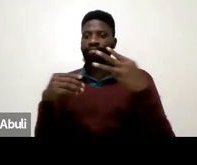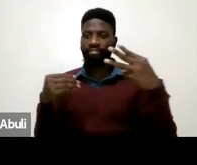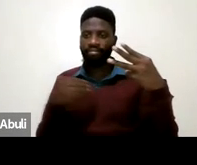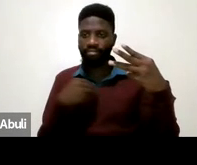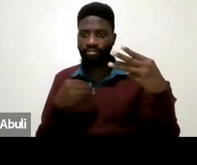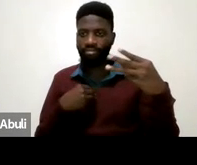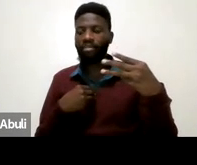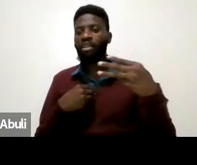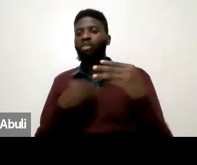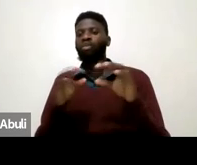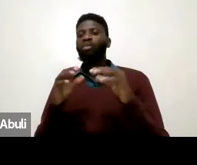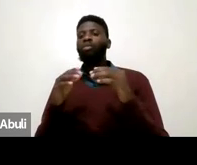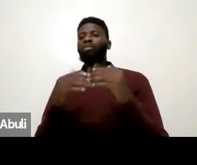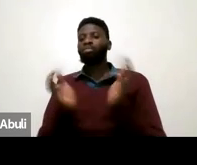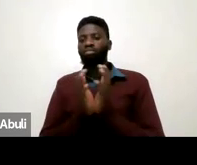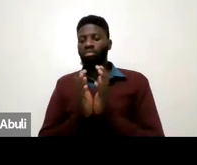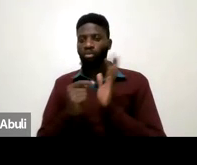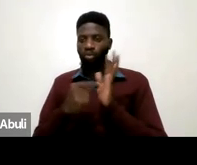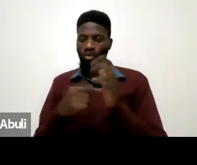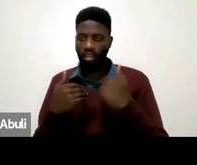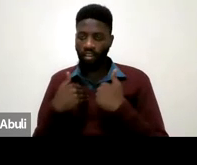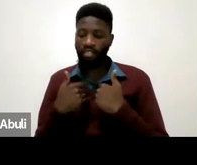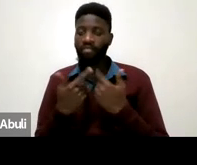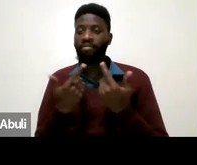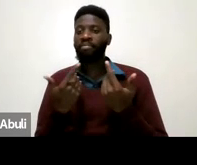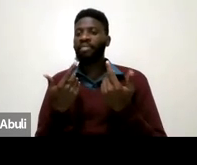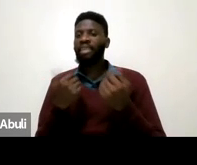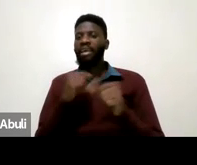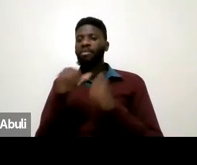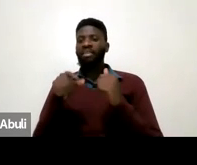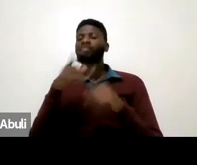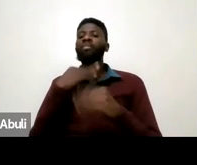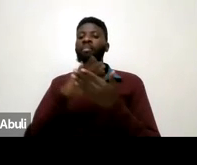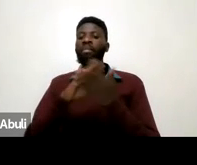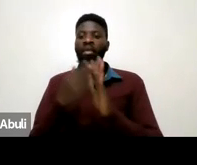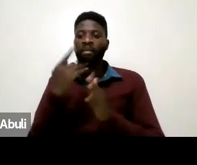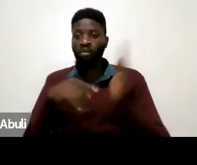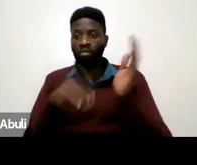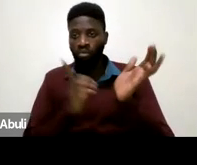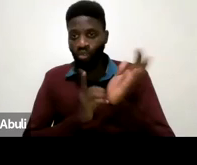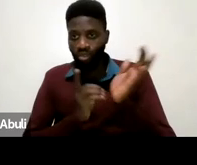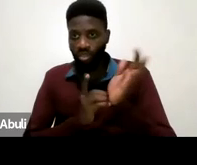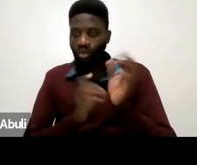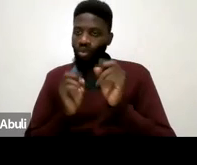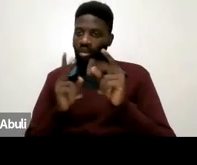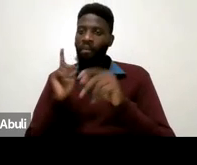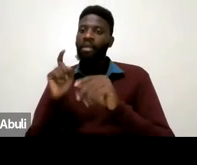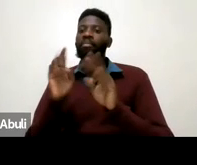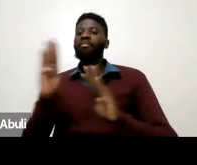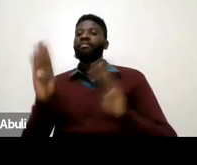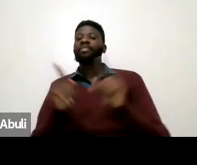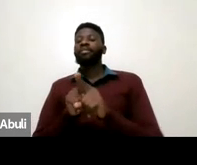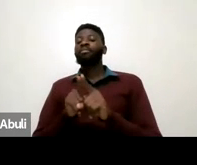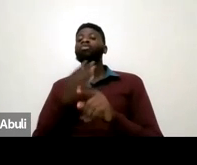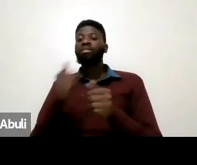for the community and all that. So it is about what you want to be. If you want to be a doctor, then you better behave like one. If you want to be a pilot, then